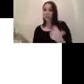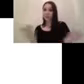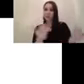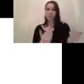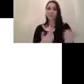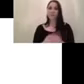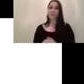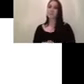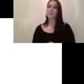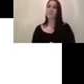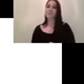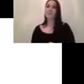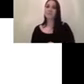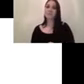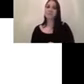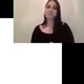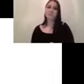Yeah.